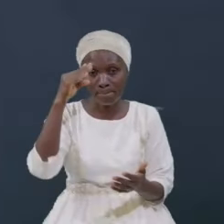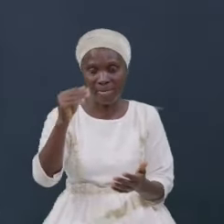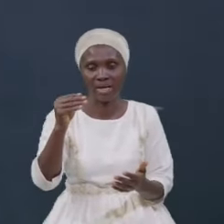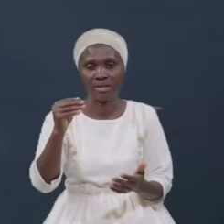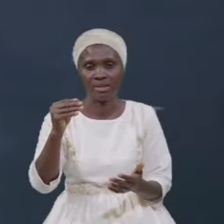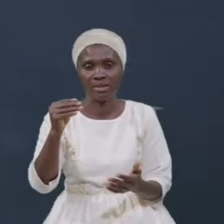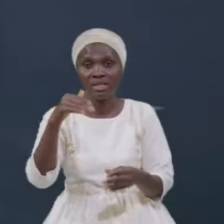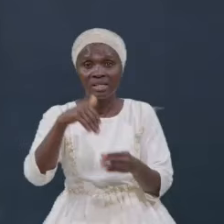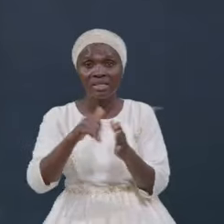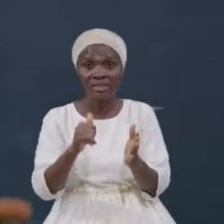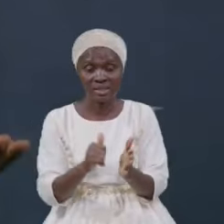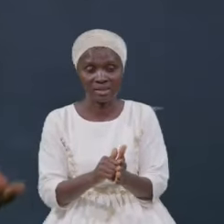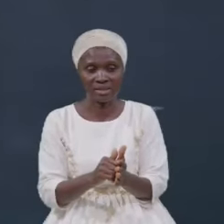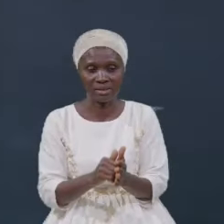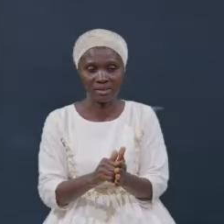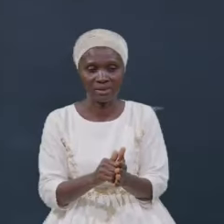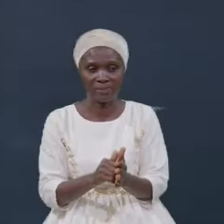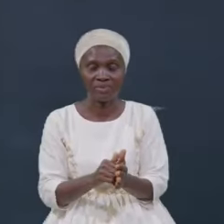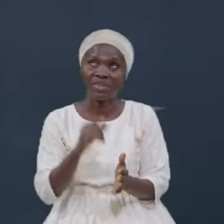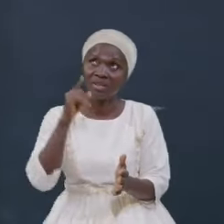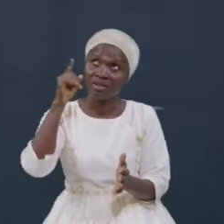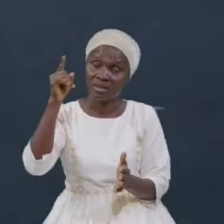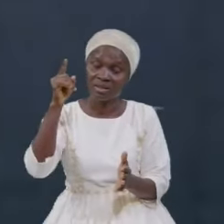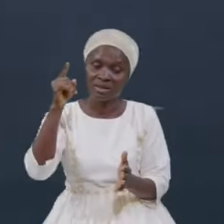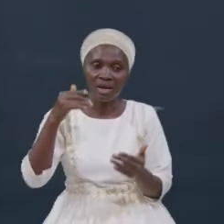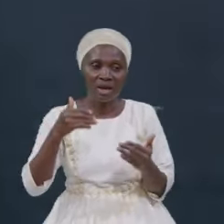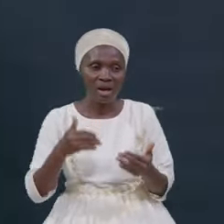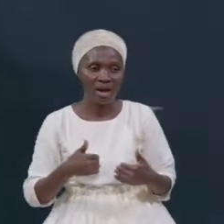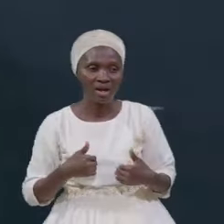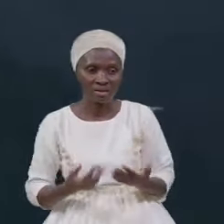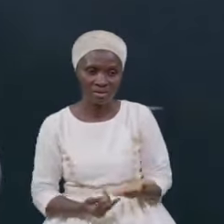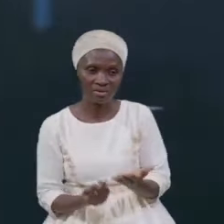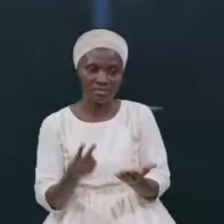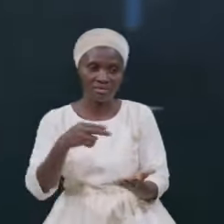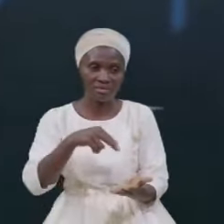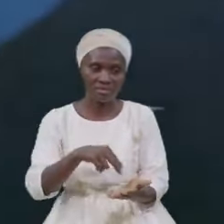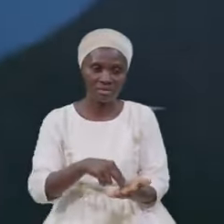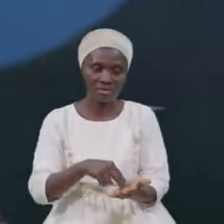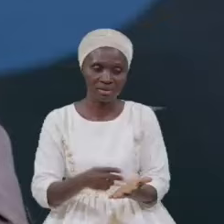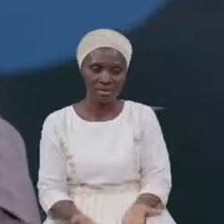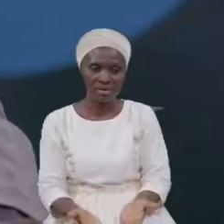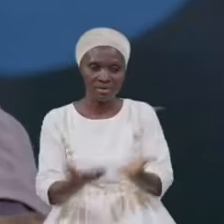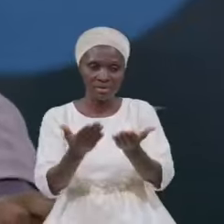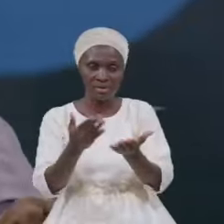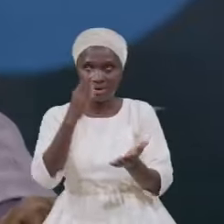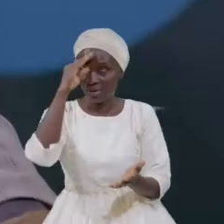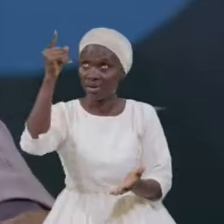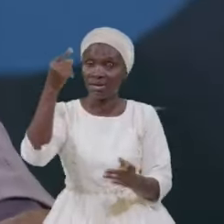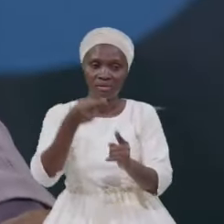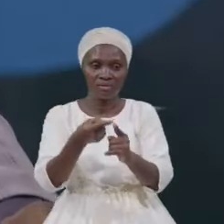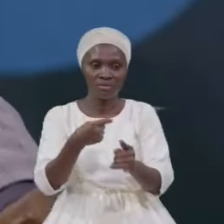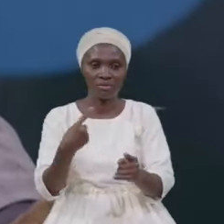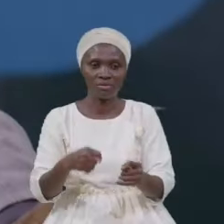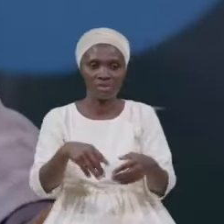he has raised him from the dead. He says, he commands